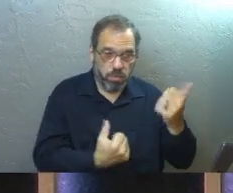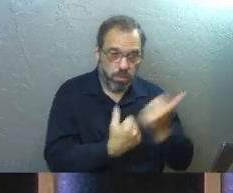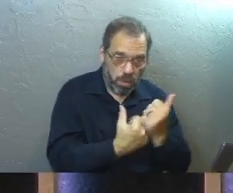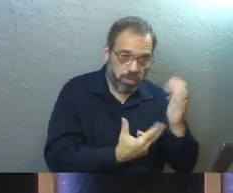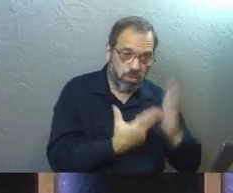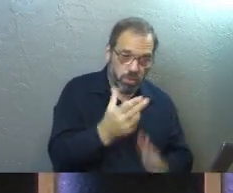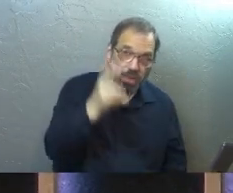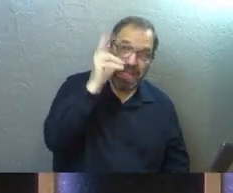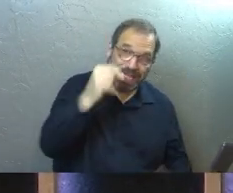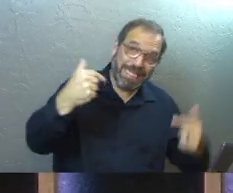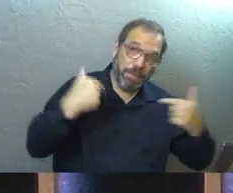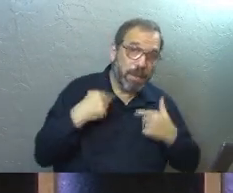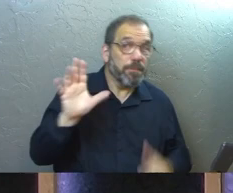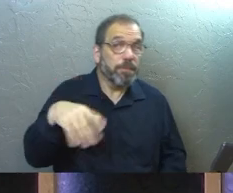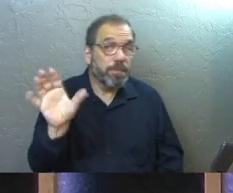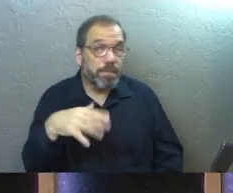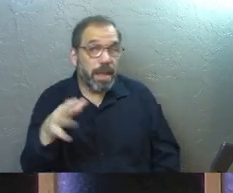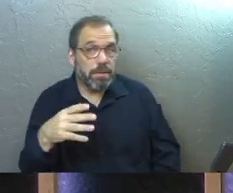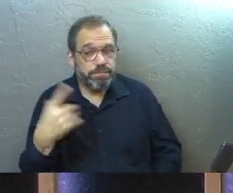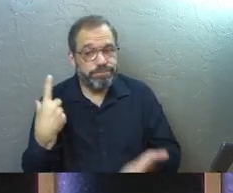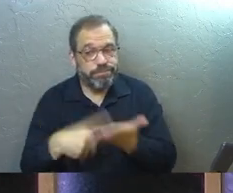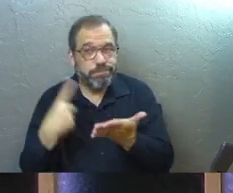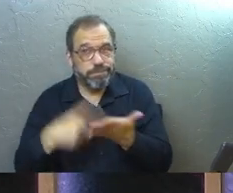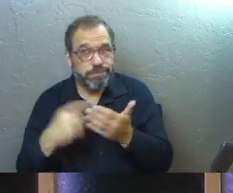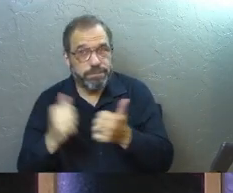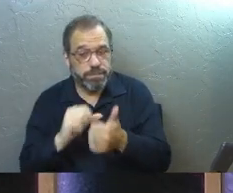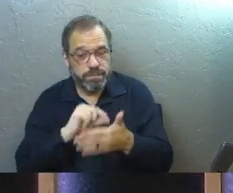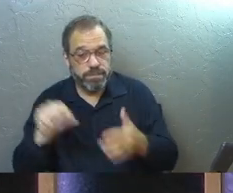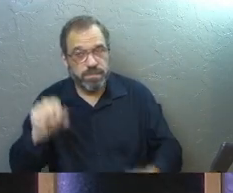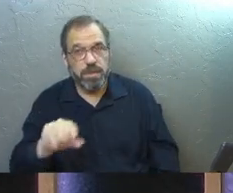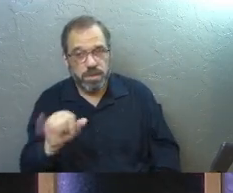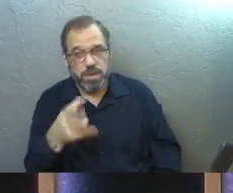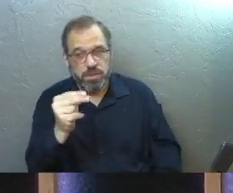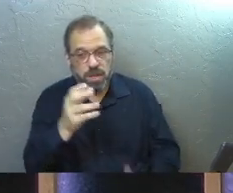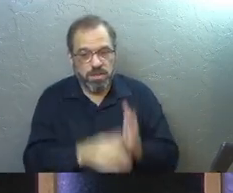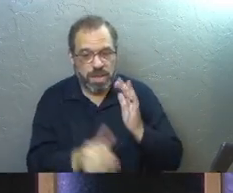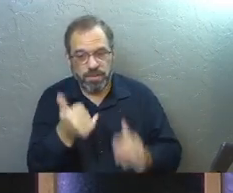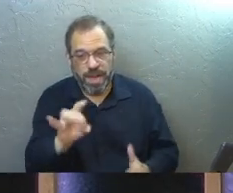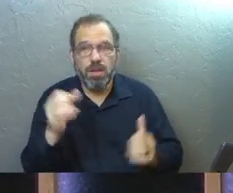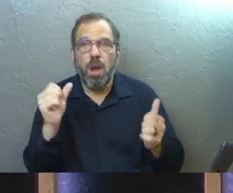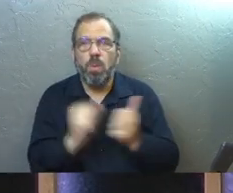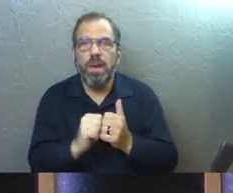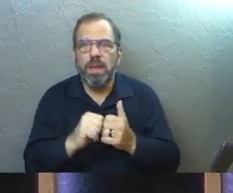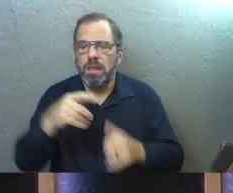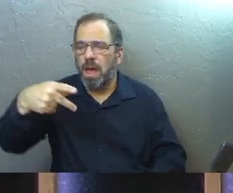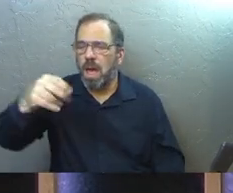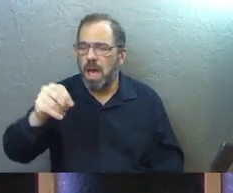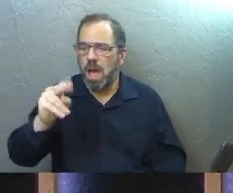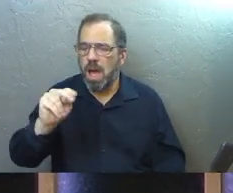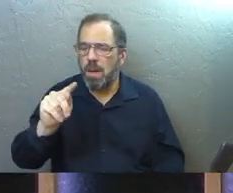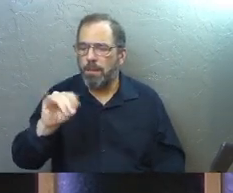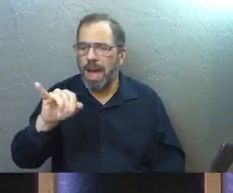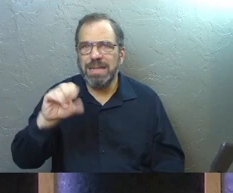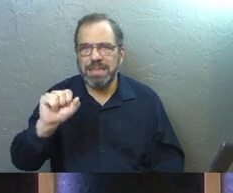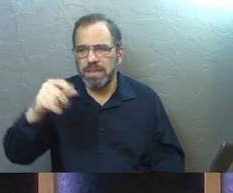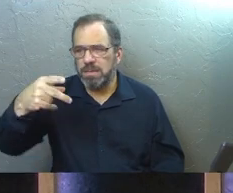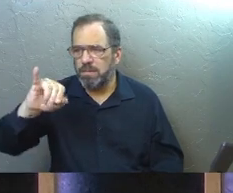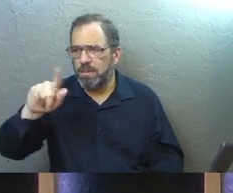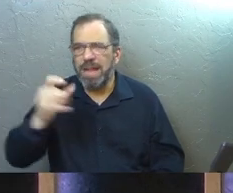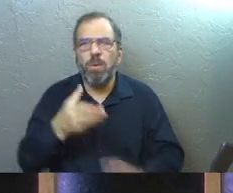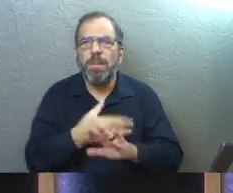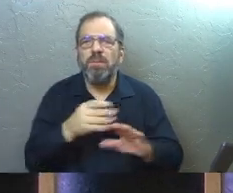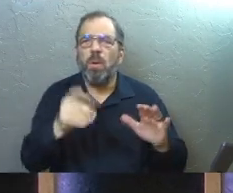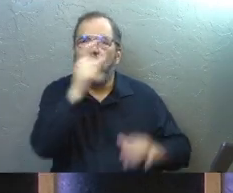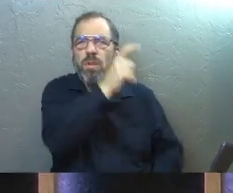truth listens to me. Now, this is a conversation, this verse right here. It's a conversation he was having with Pontius Pilate. It's right before he went to the cross,